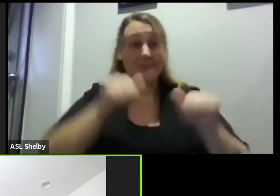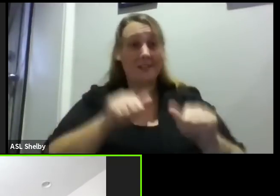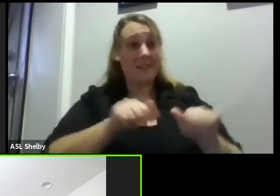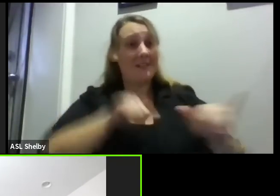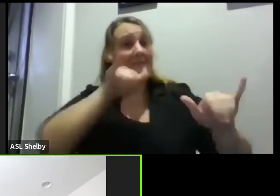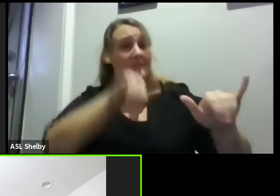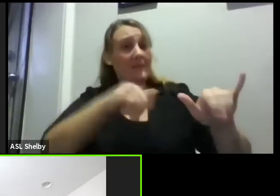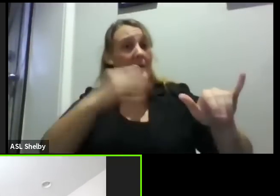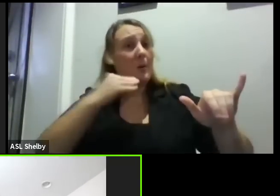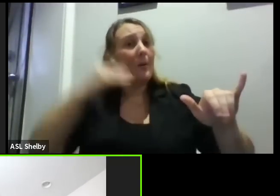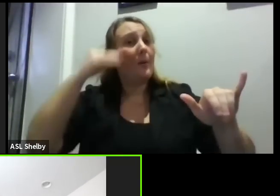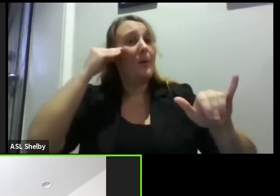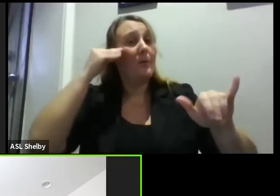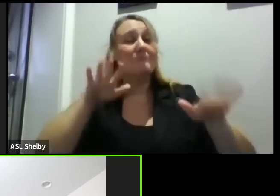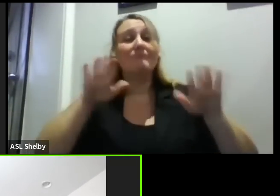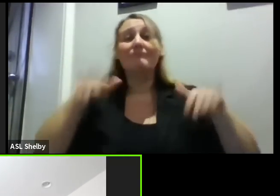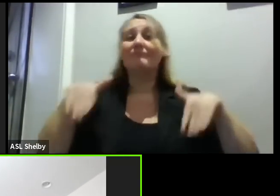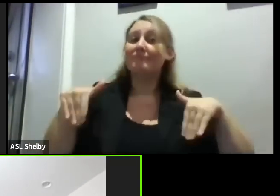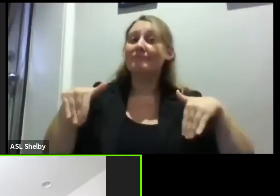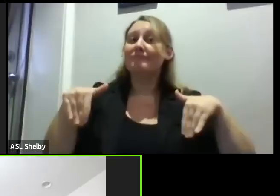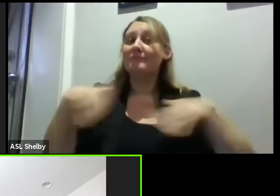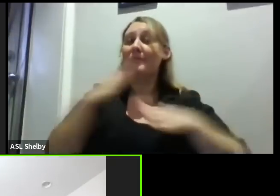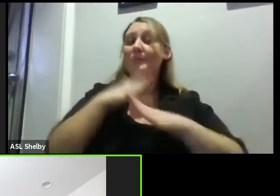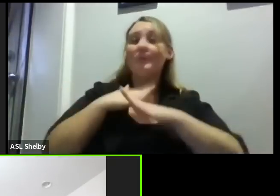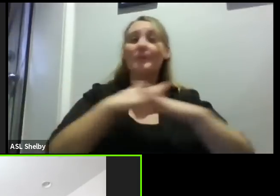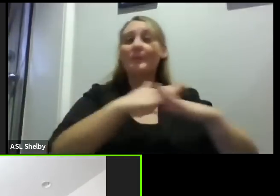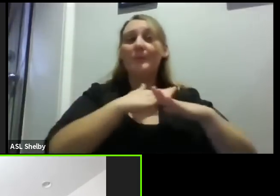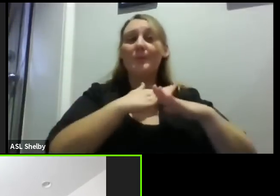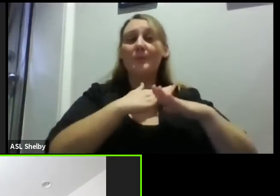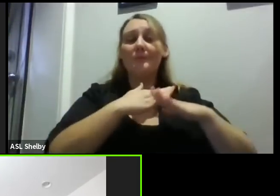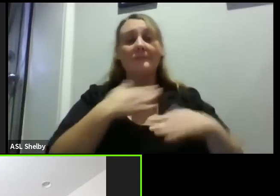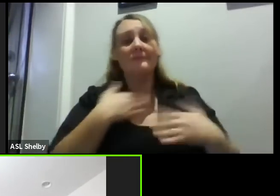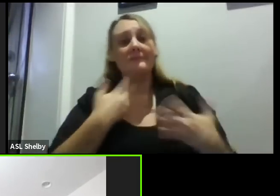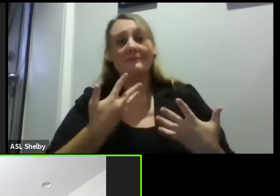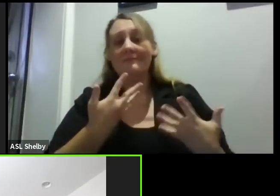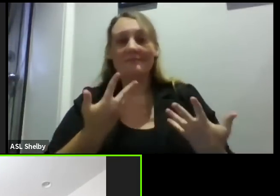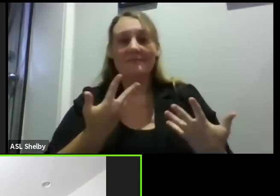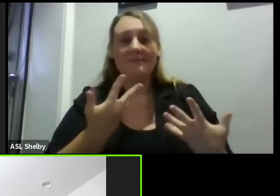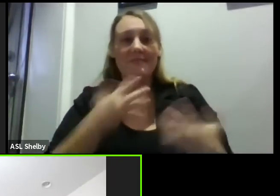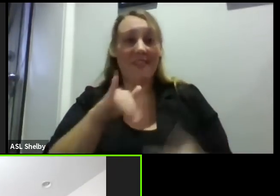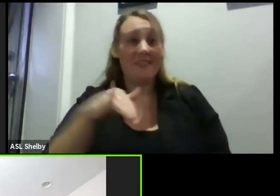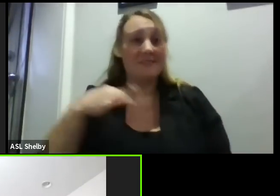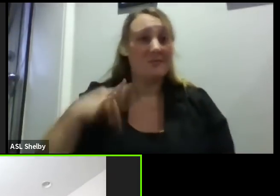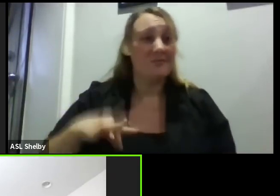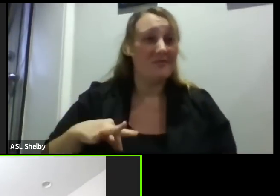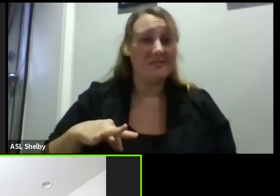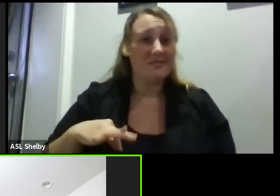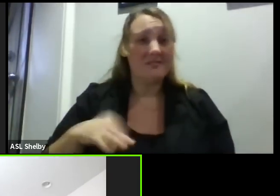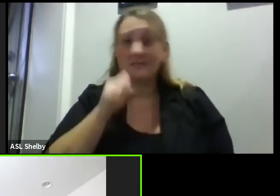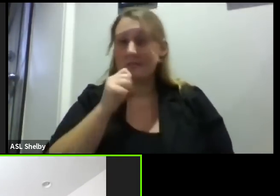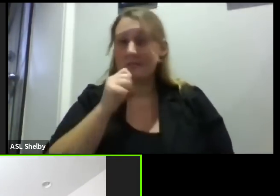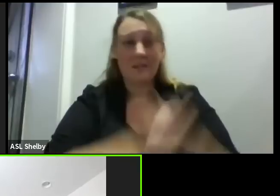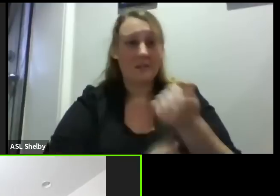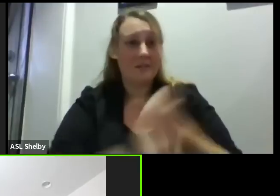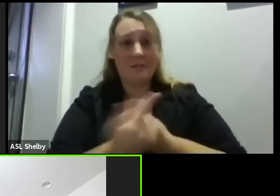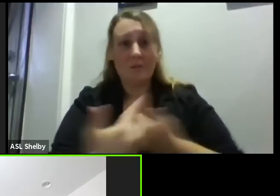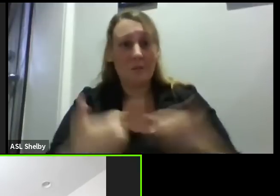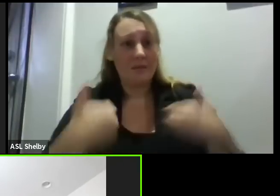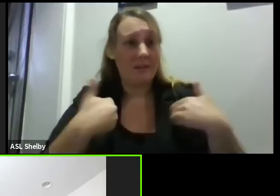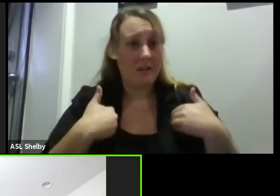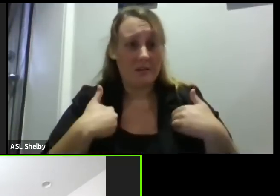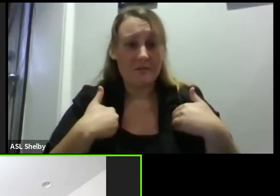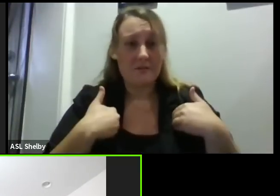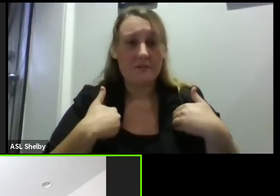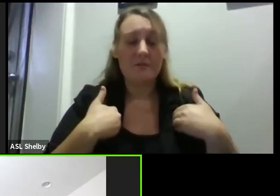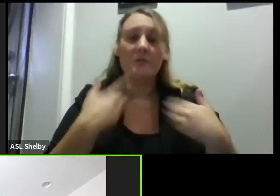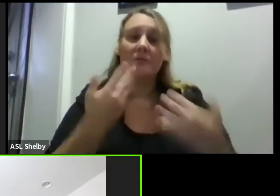participants, many of our members do not have that privilege. And so when we ask the city for resources, when we ask the city for